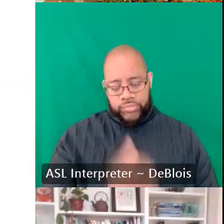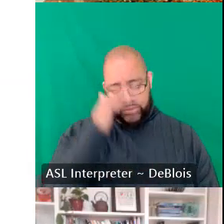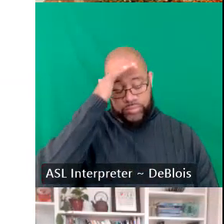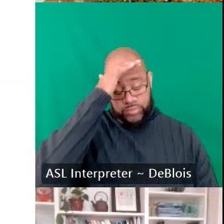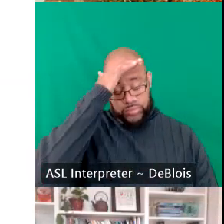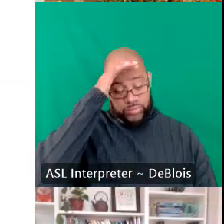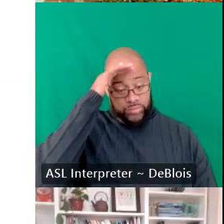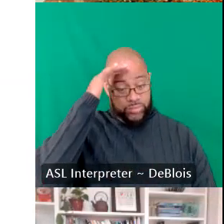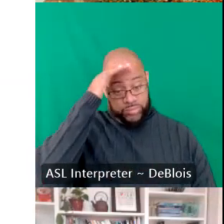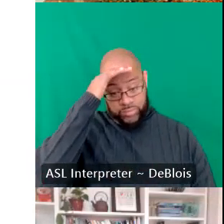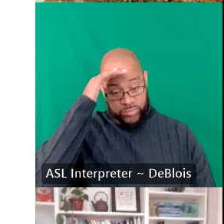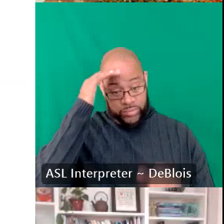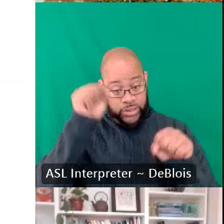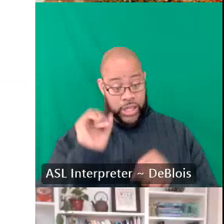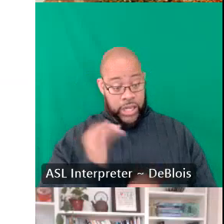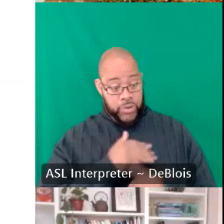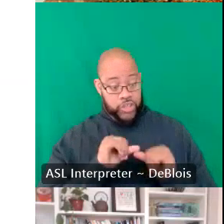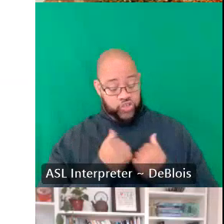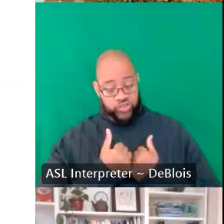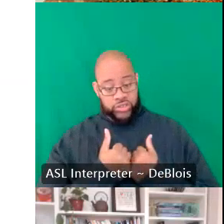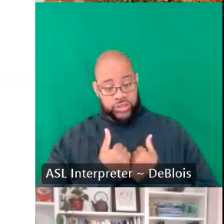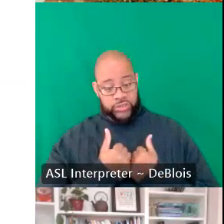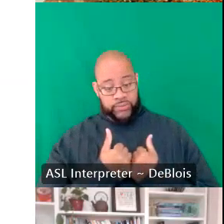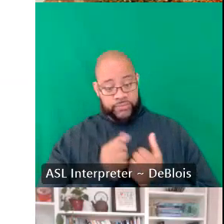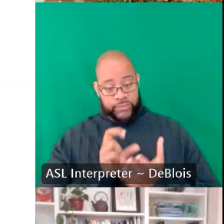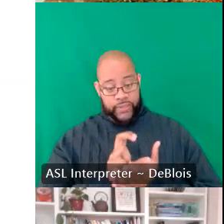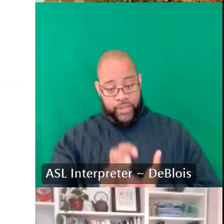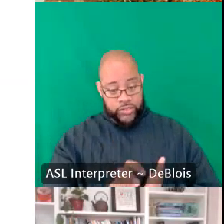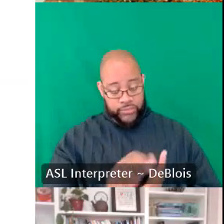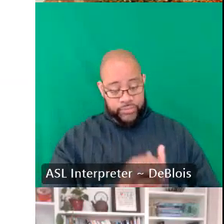Can our agency invest